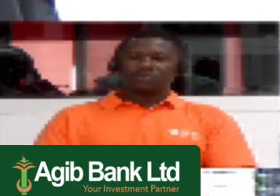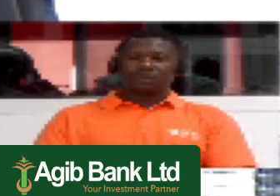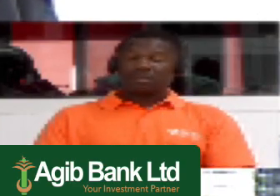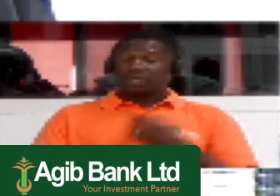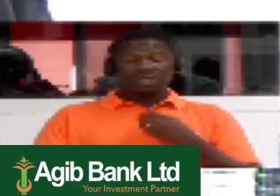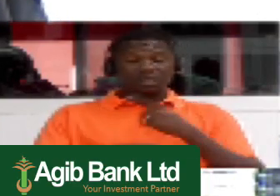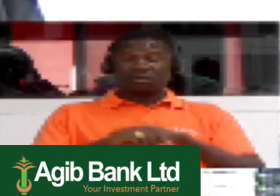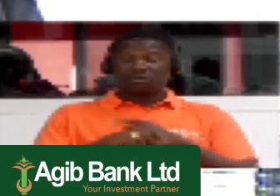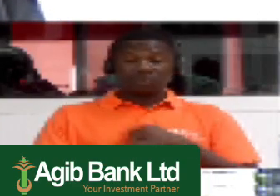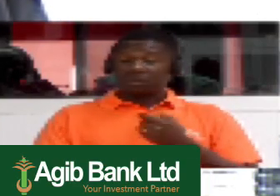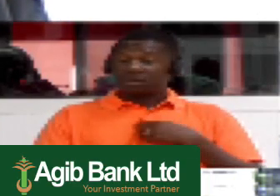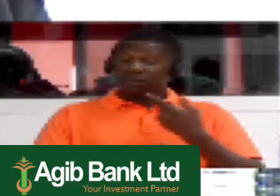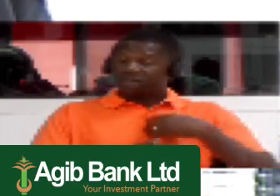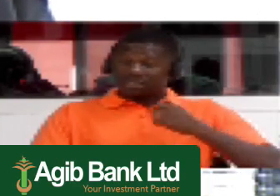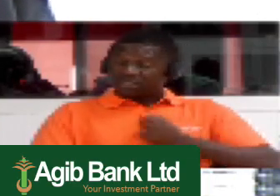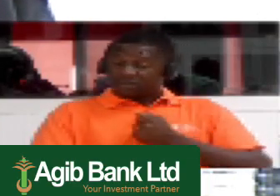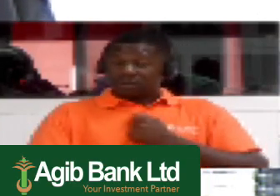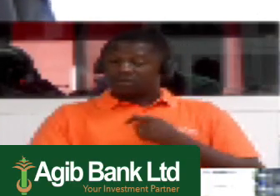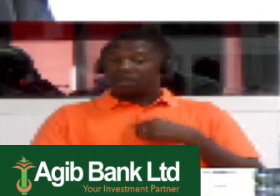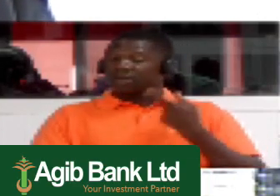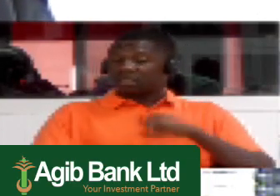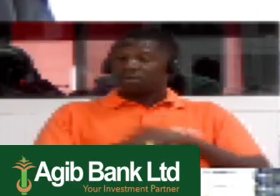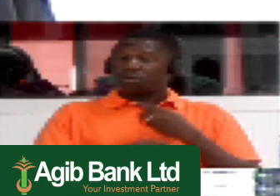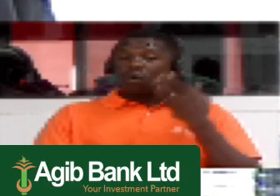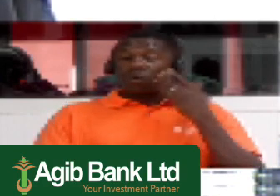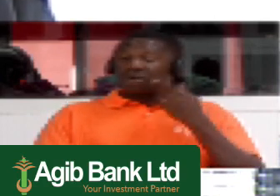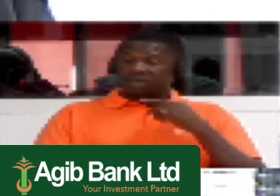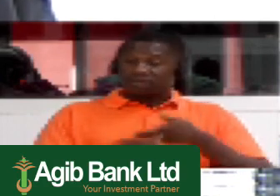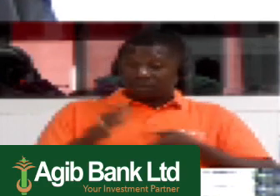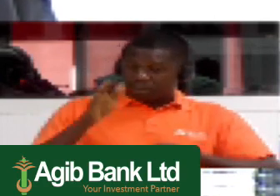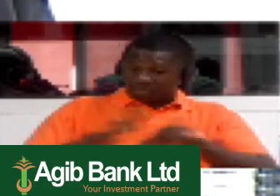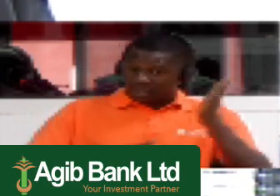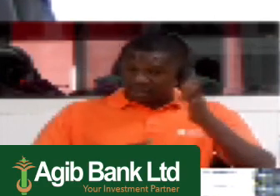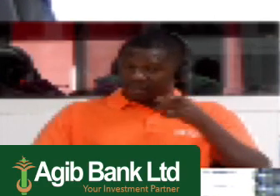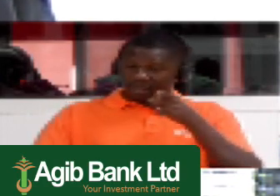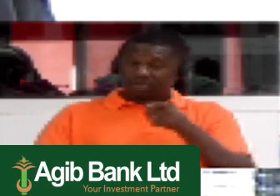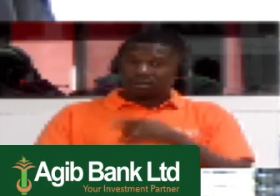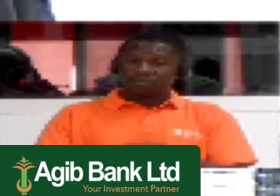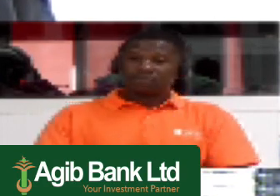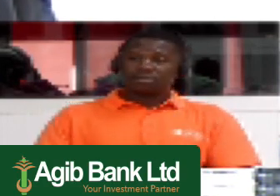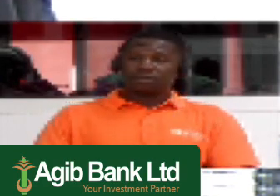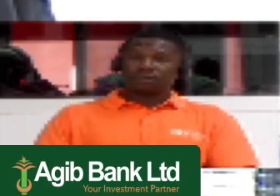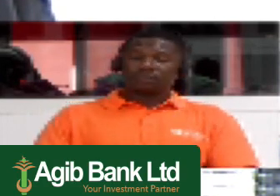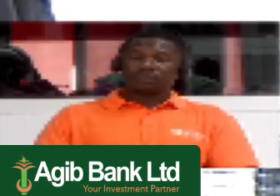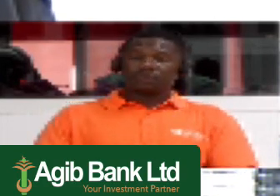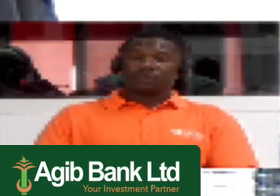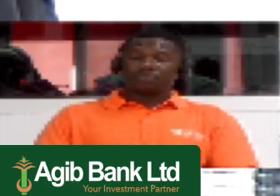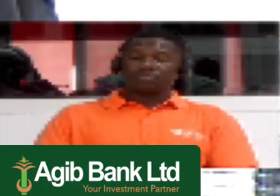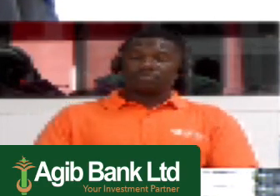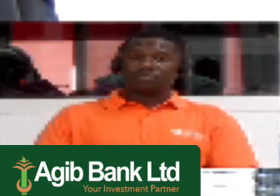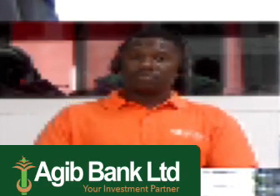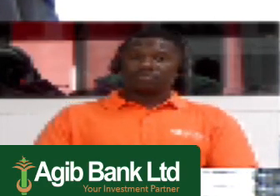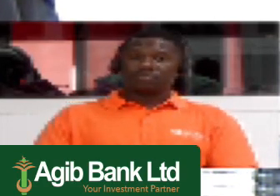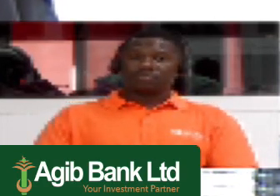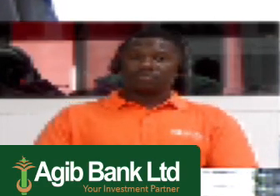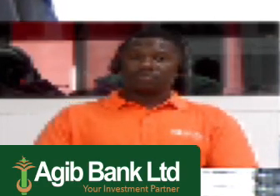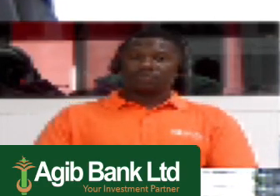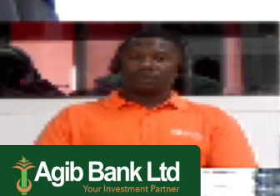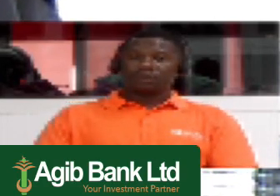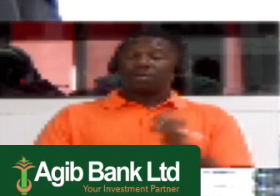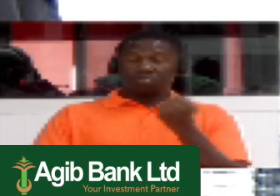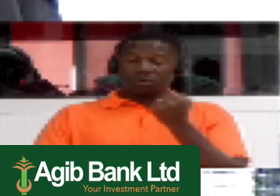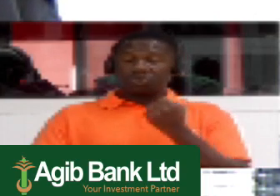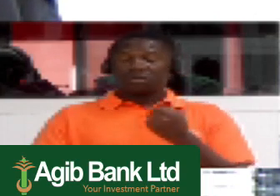At that time we were even scared at the checkpoint whenever they came past. Oni ntara checkpoint or ibukana rules all normal.